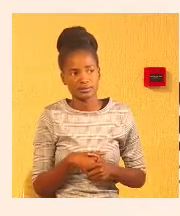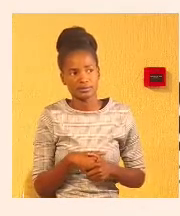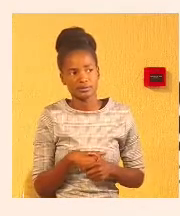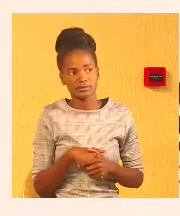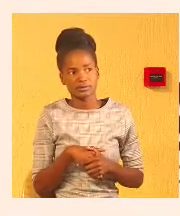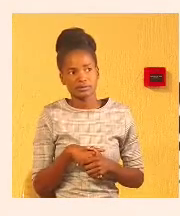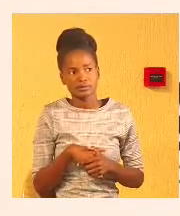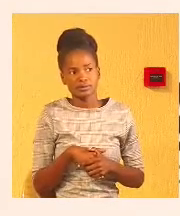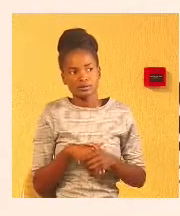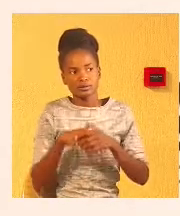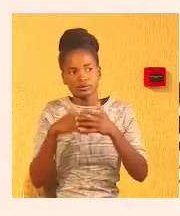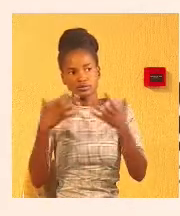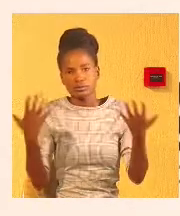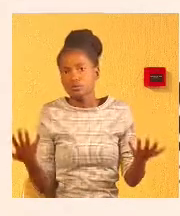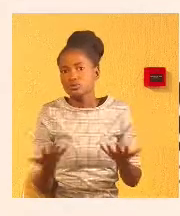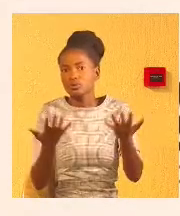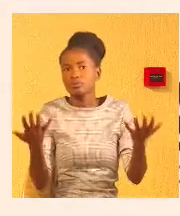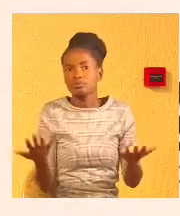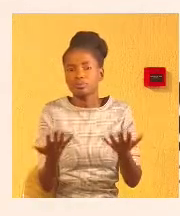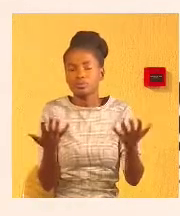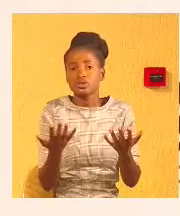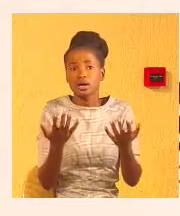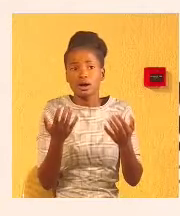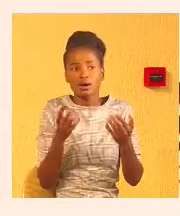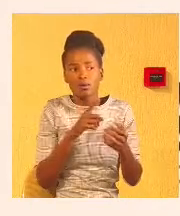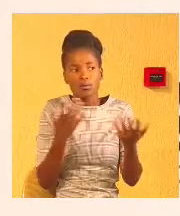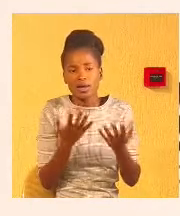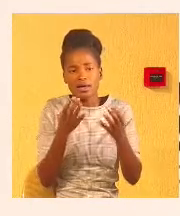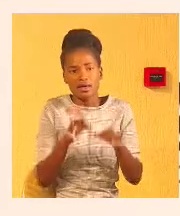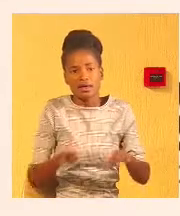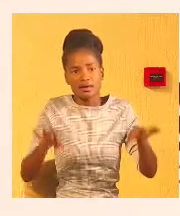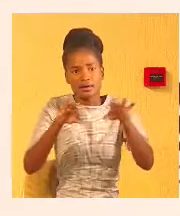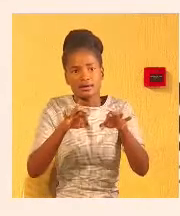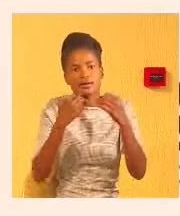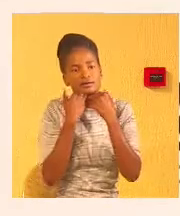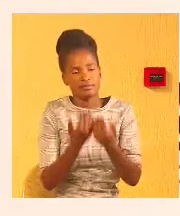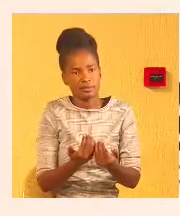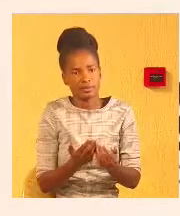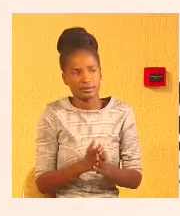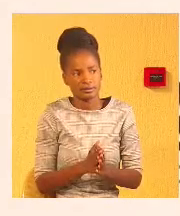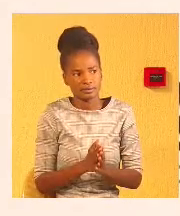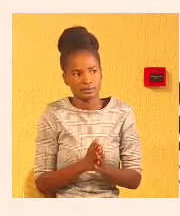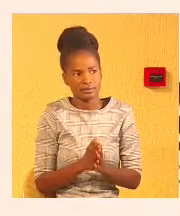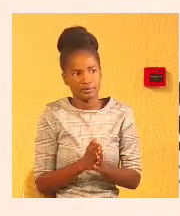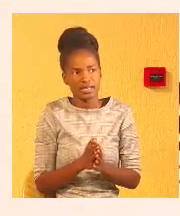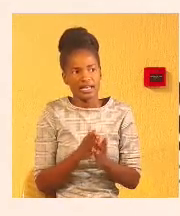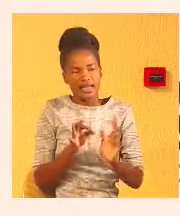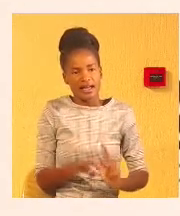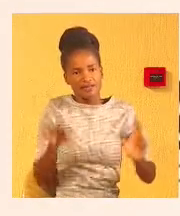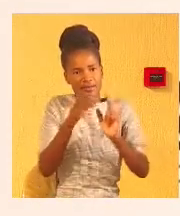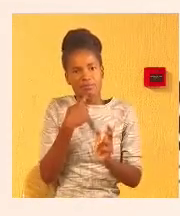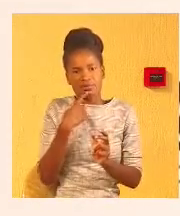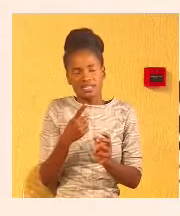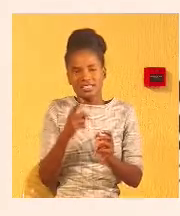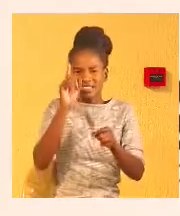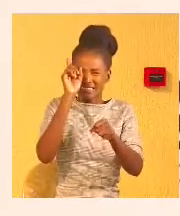about the place of agriculture in the economy. And for us as farmers, we are saying that agriculture is